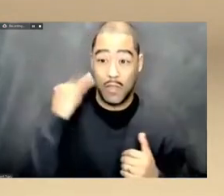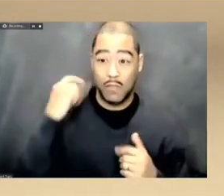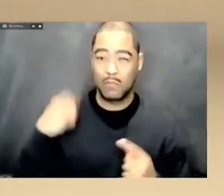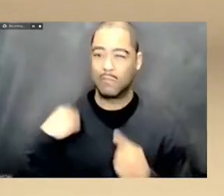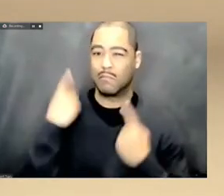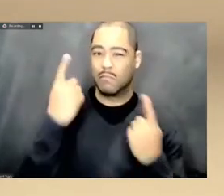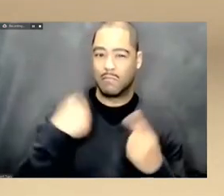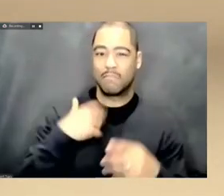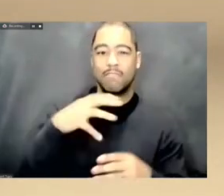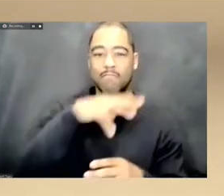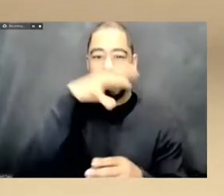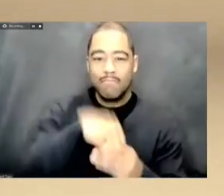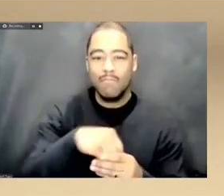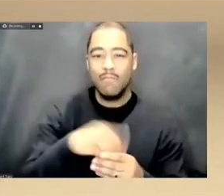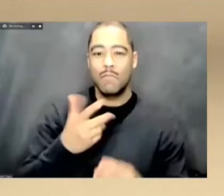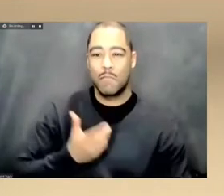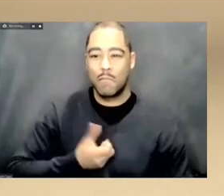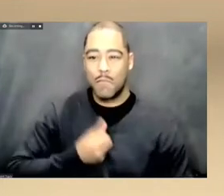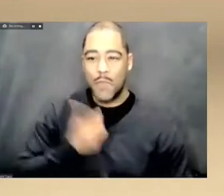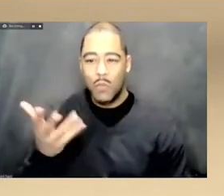Richmond poetry,